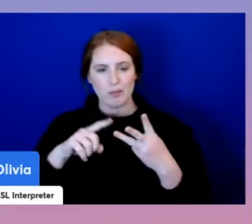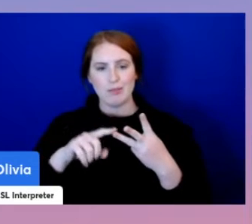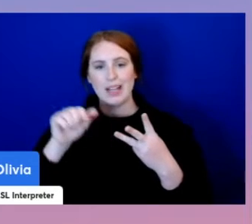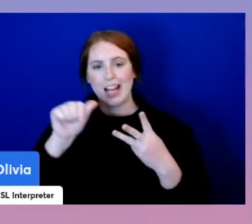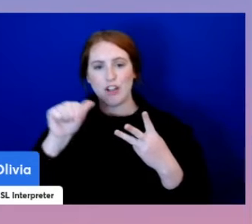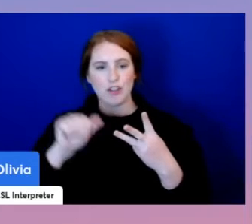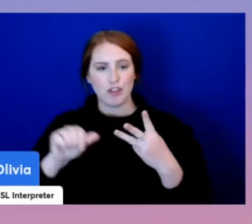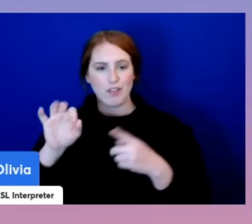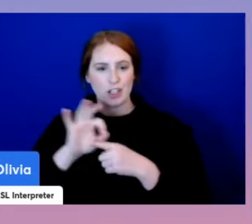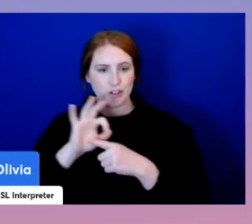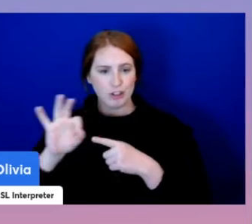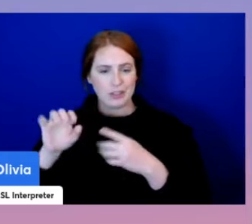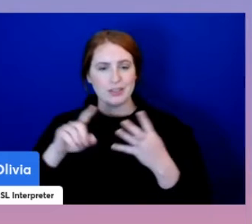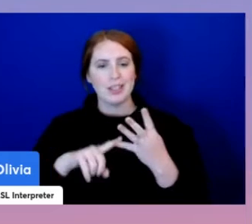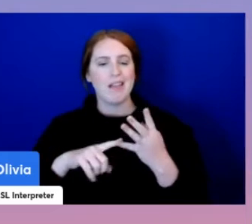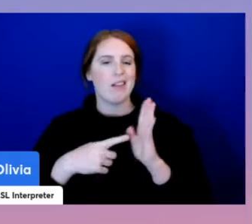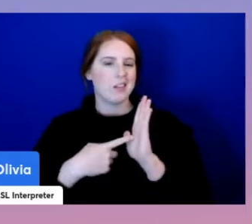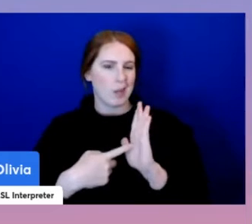demo?